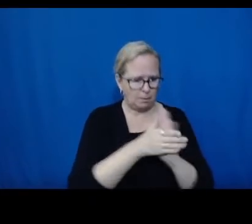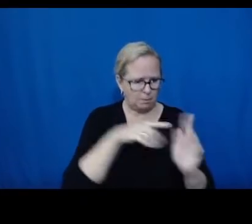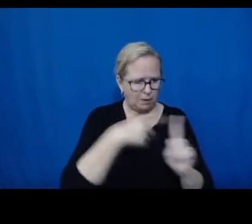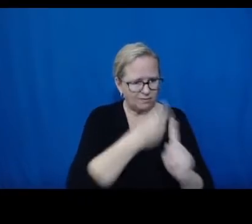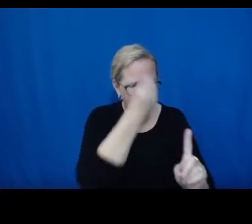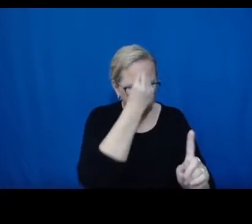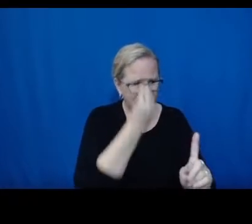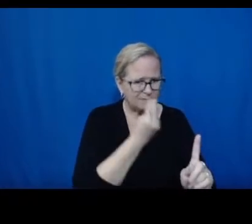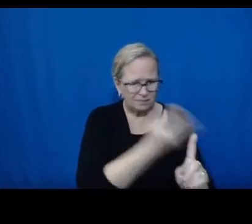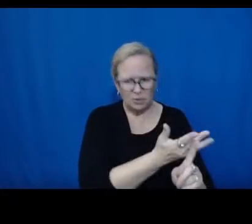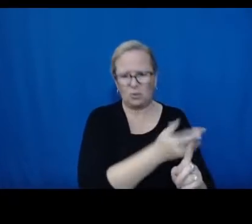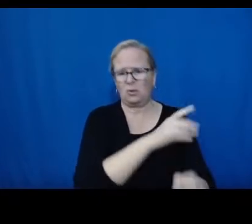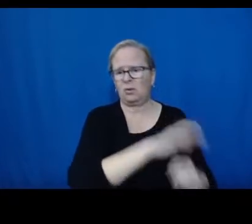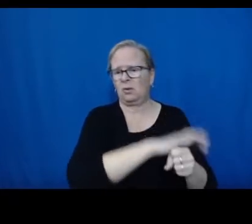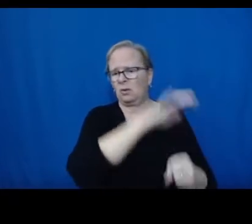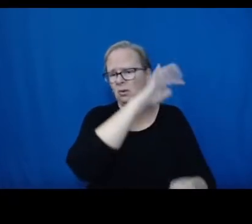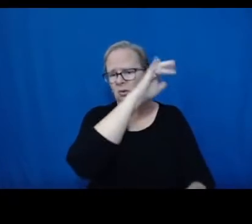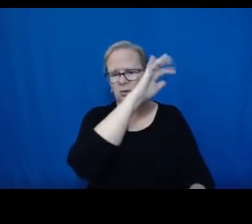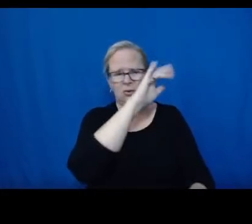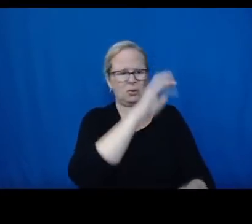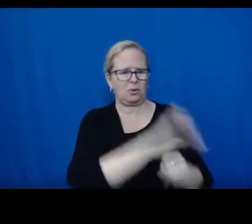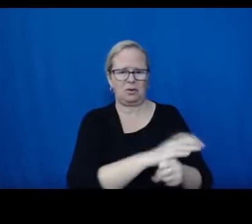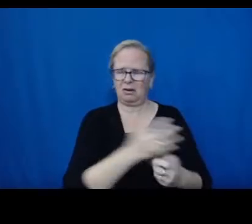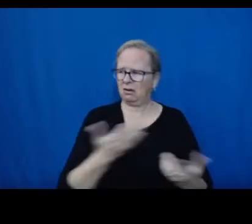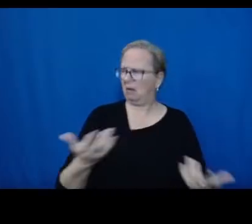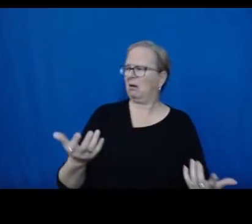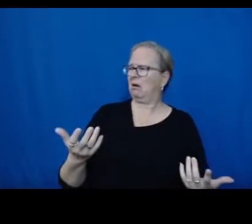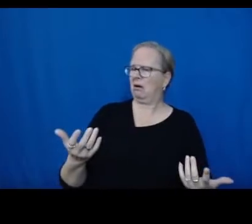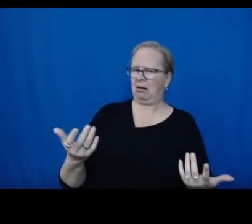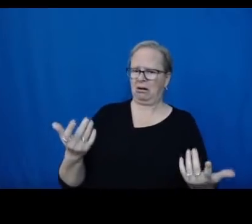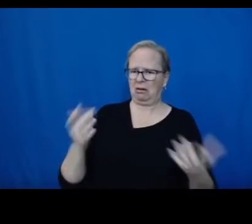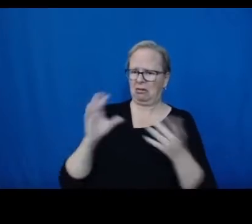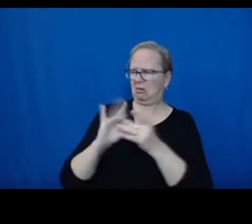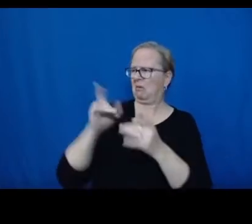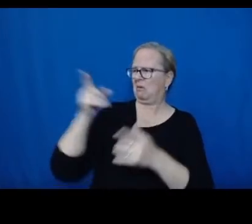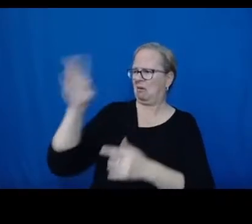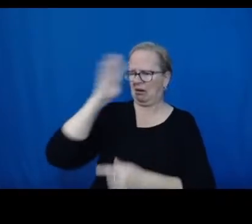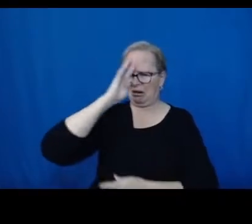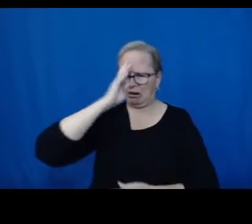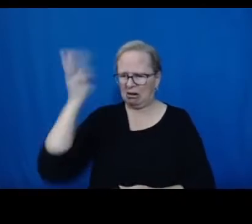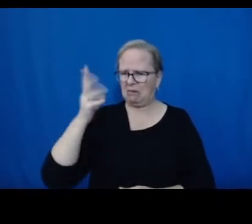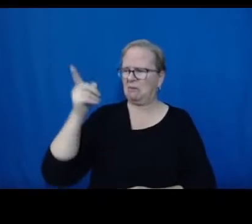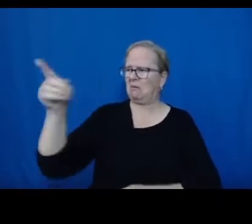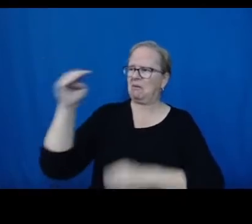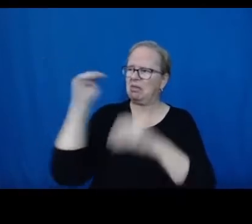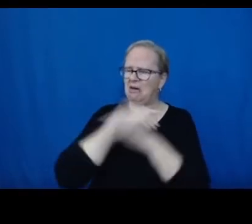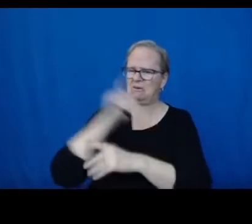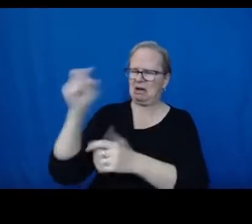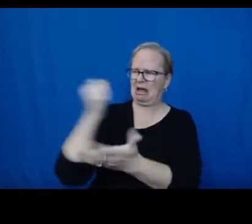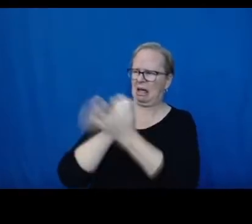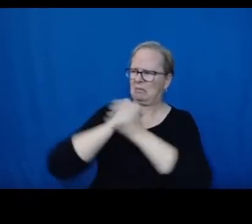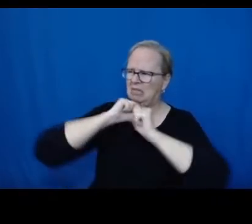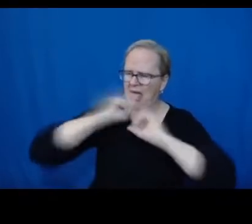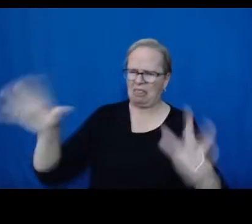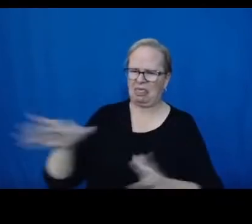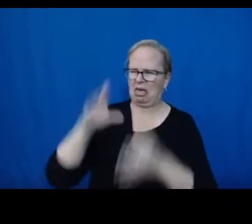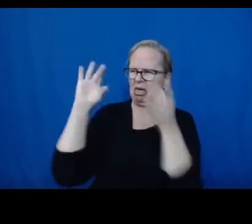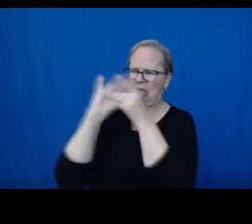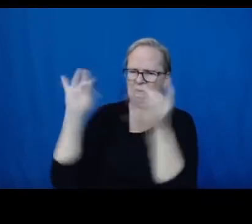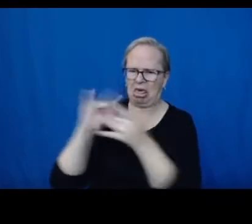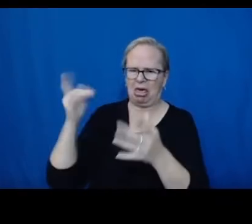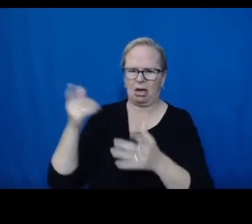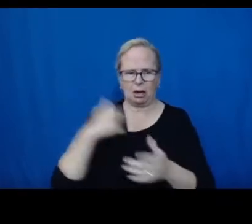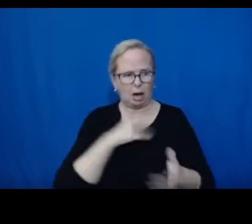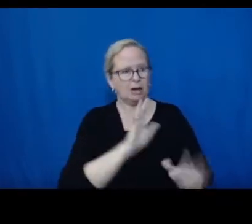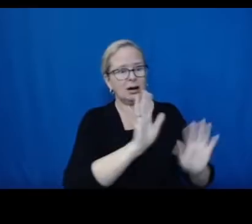challenging you and accusing you and basically treating you like you're a liar or you're the enemy while you're just trying to help them and you're, exhausted and have been